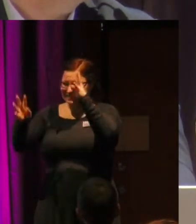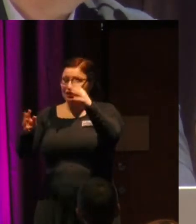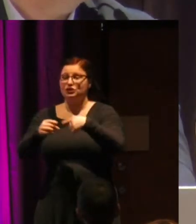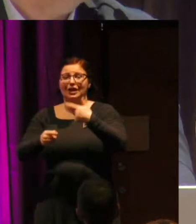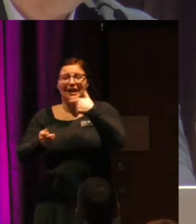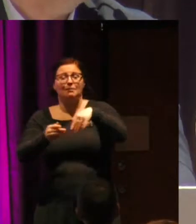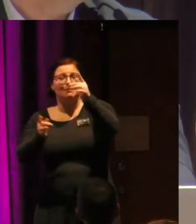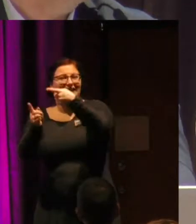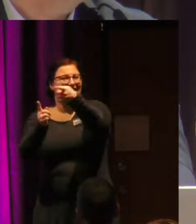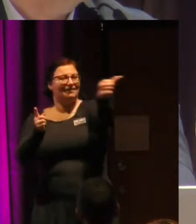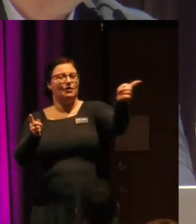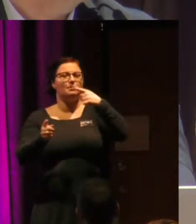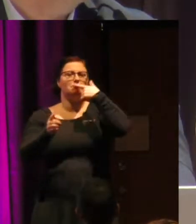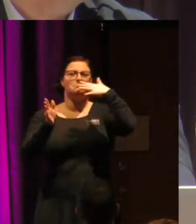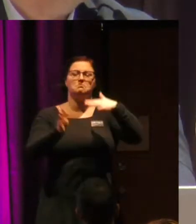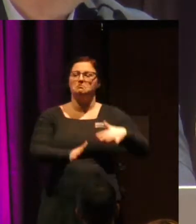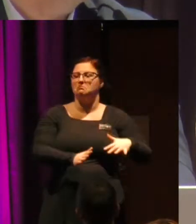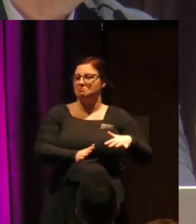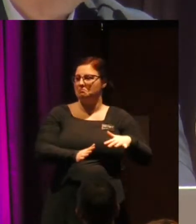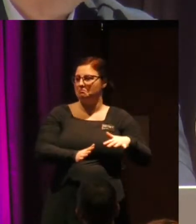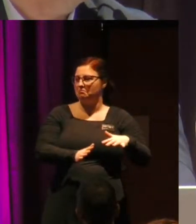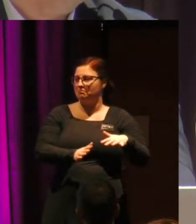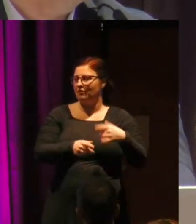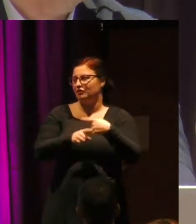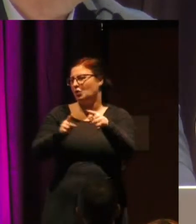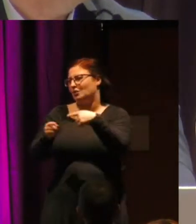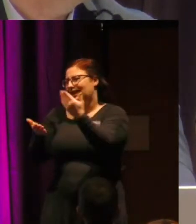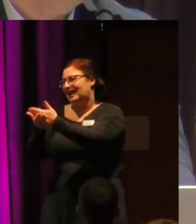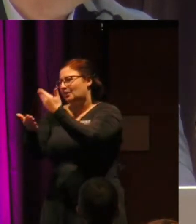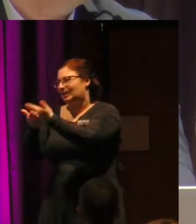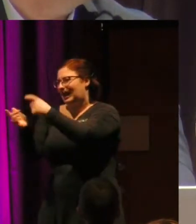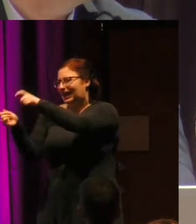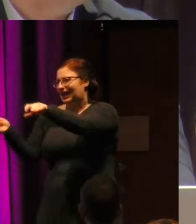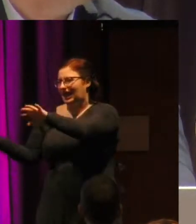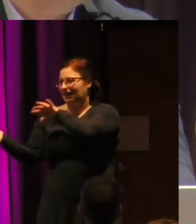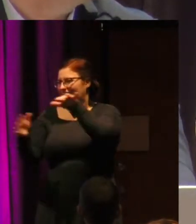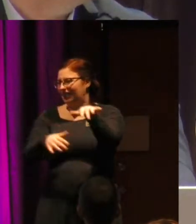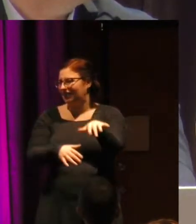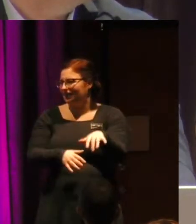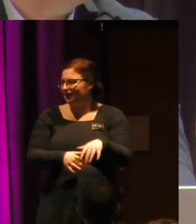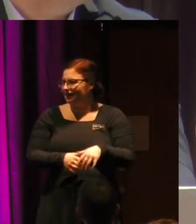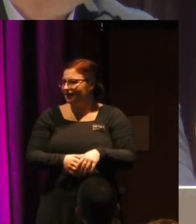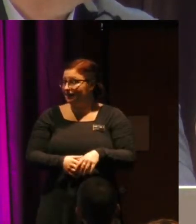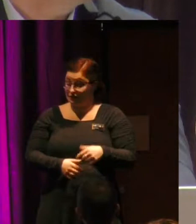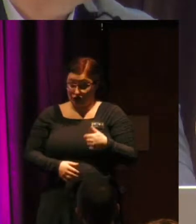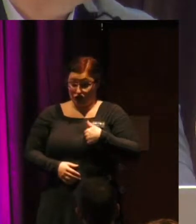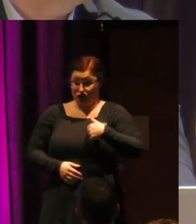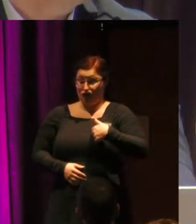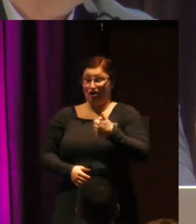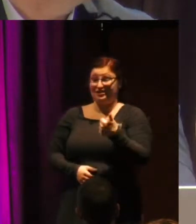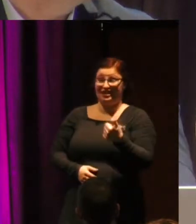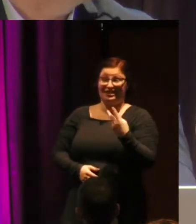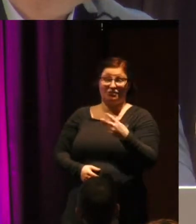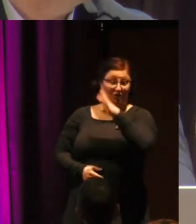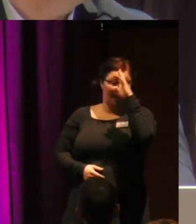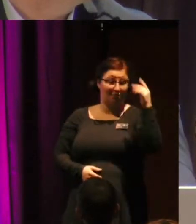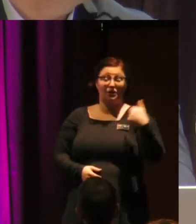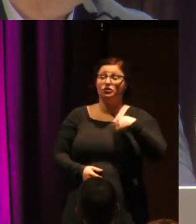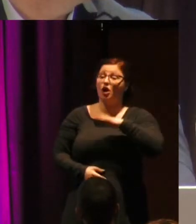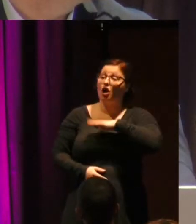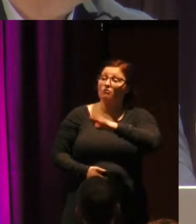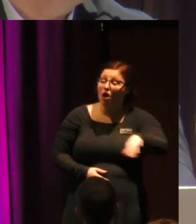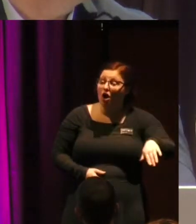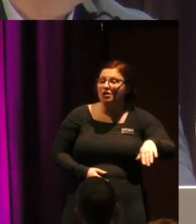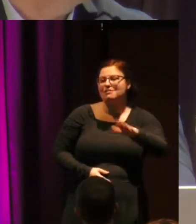society by these nationalists. And I mean, I am 62, I have children, I